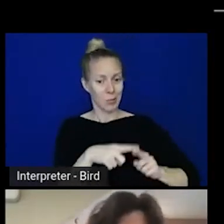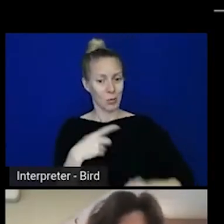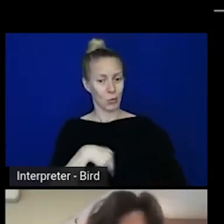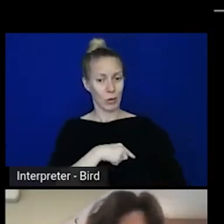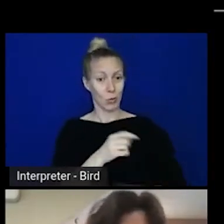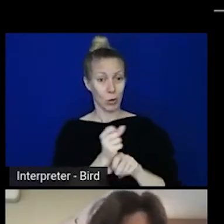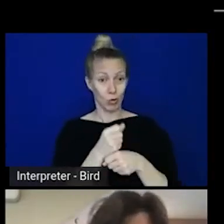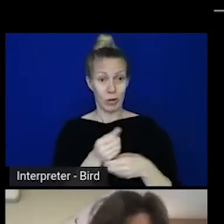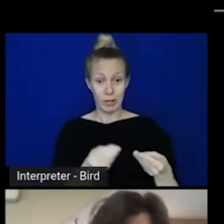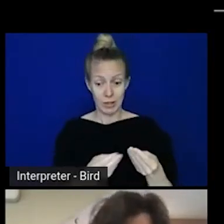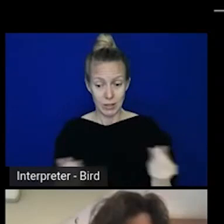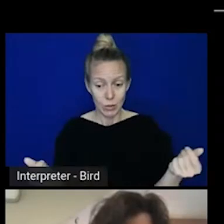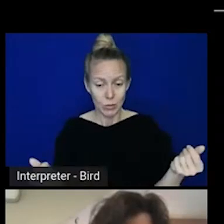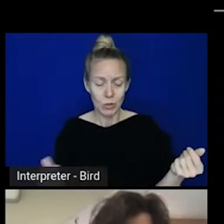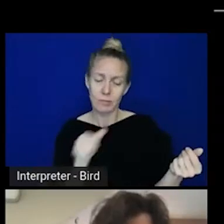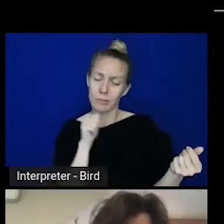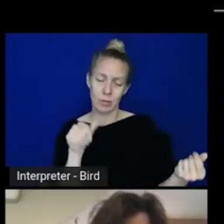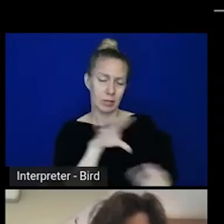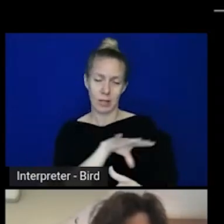include it in our deployment.